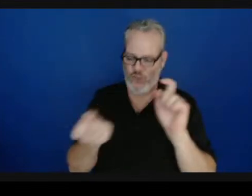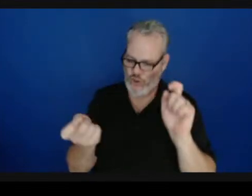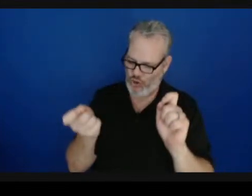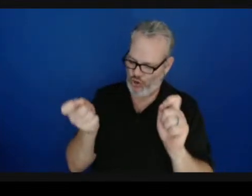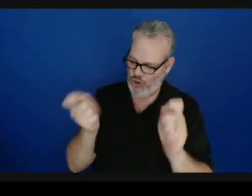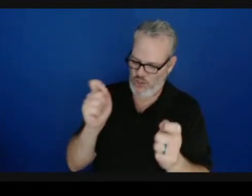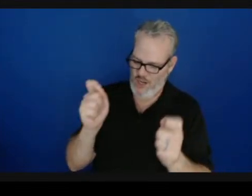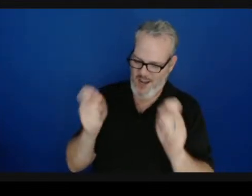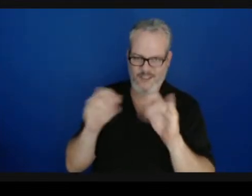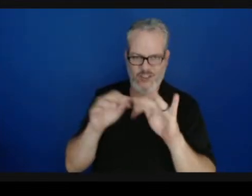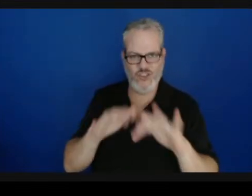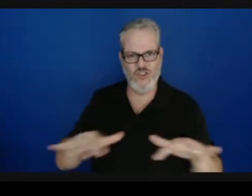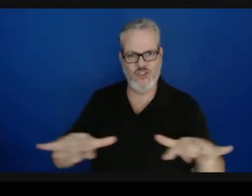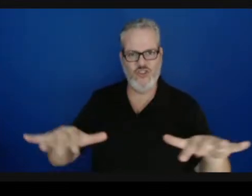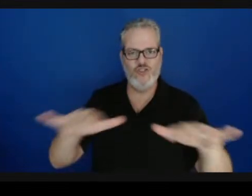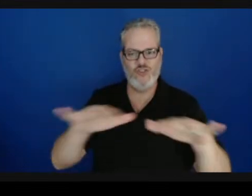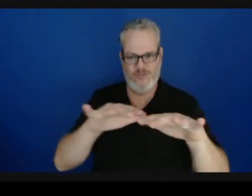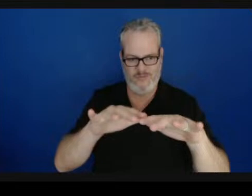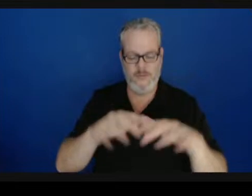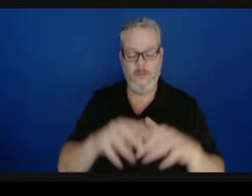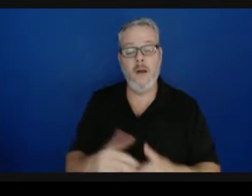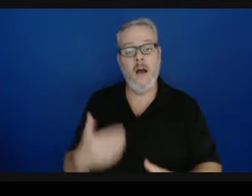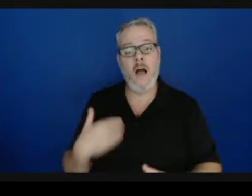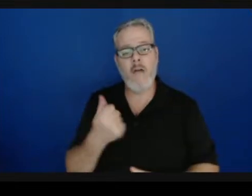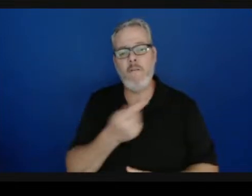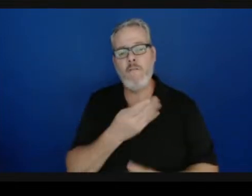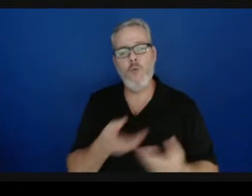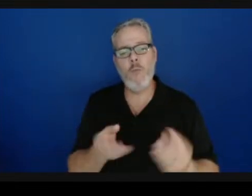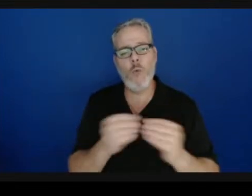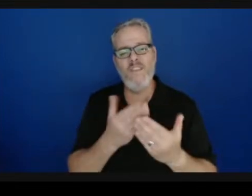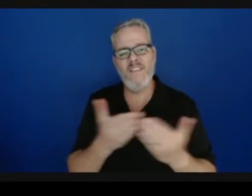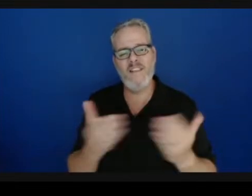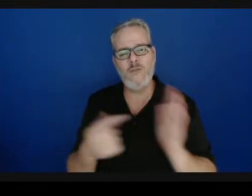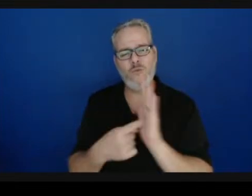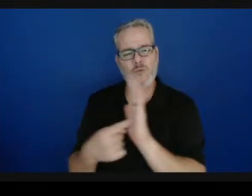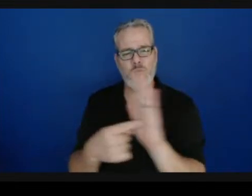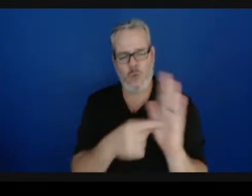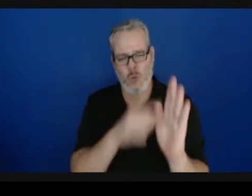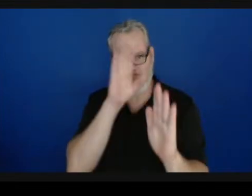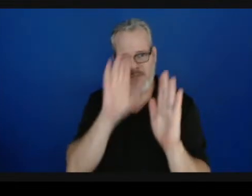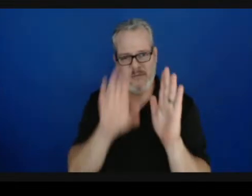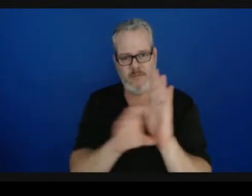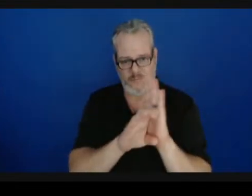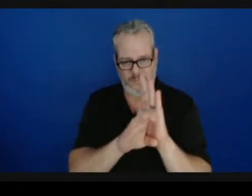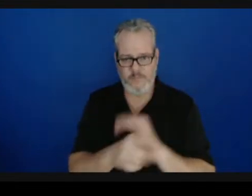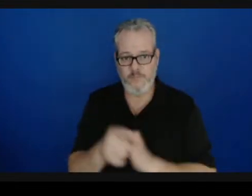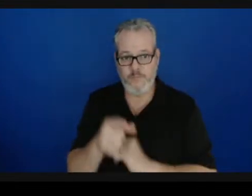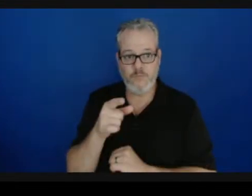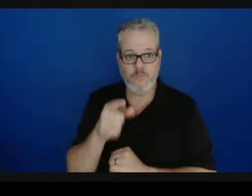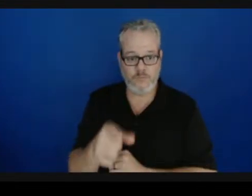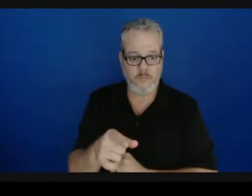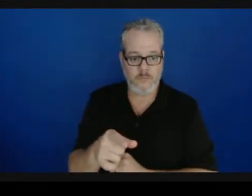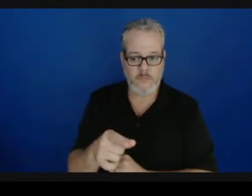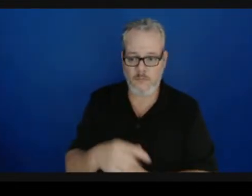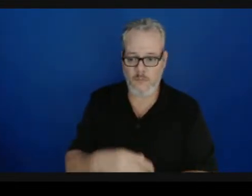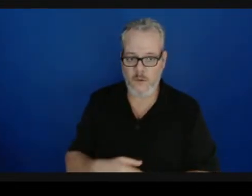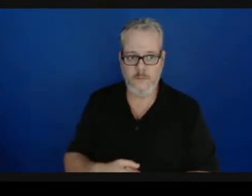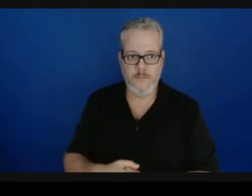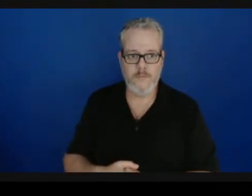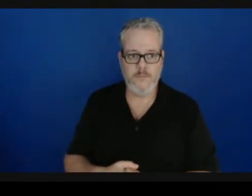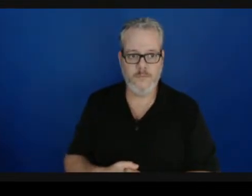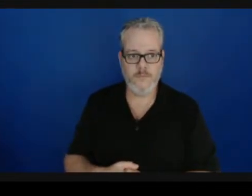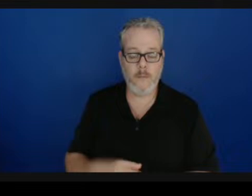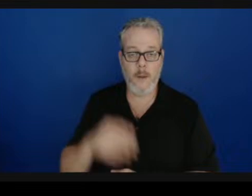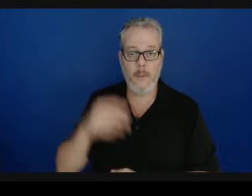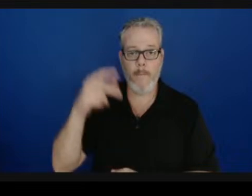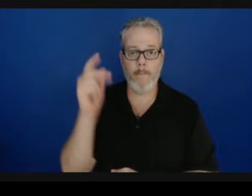right? A couple last things here in our visuals. Let's go to the PW camera to wrap things up here. So this is